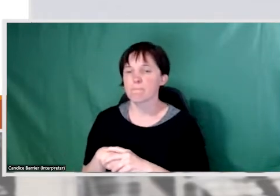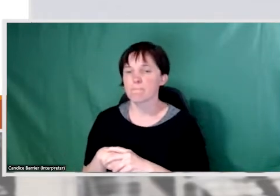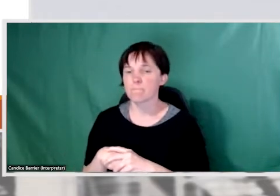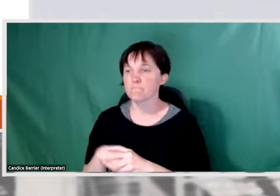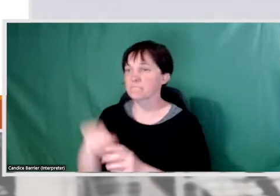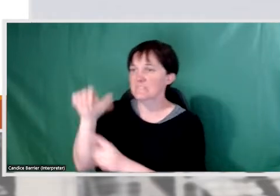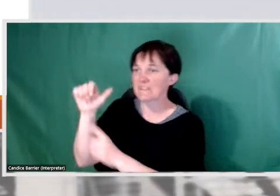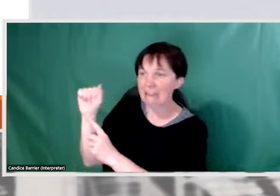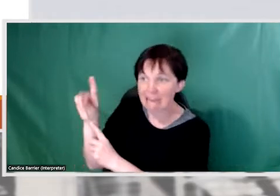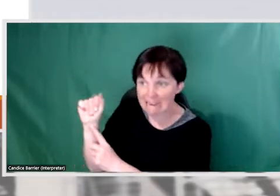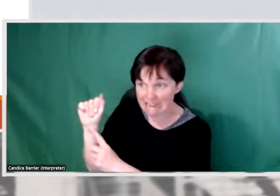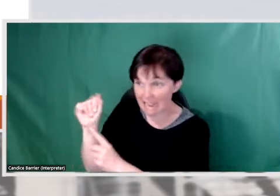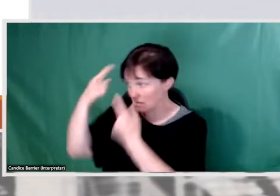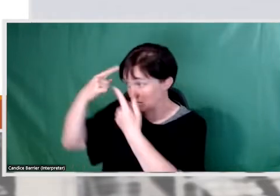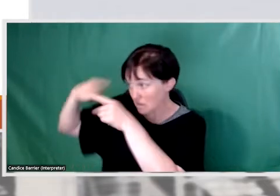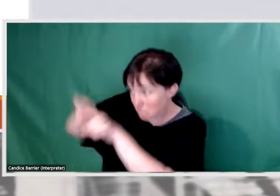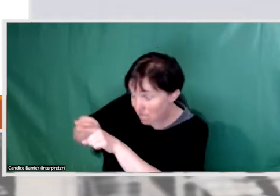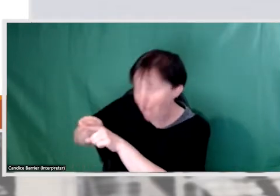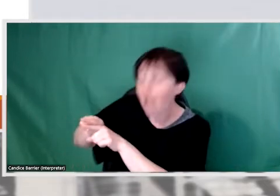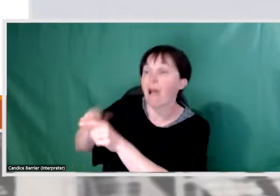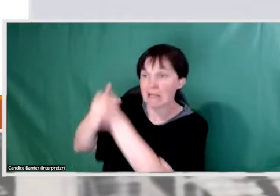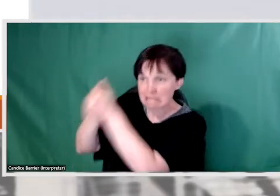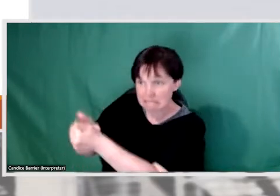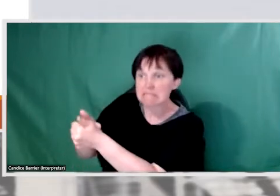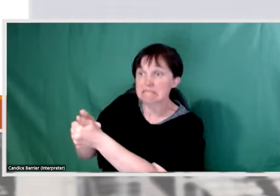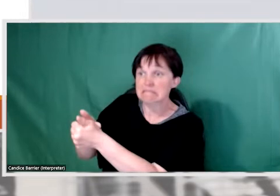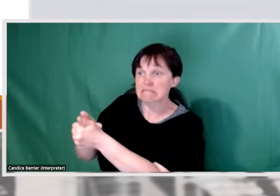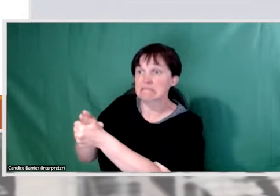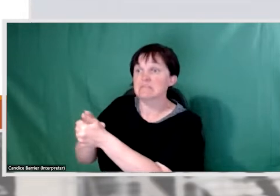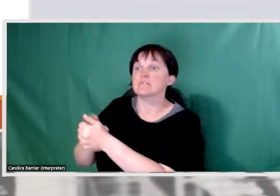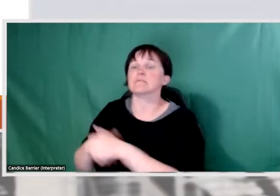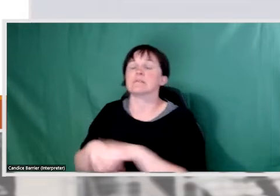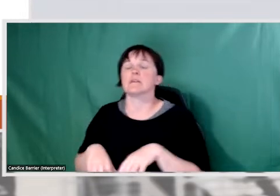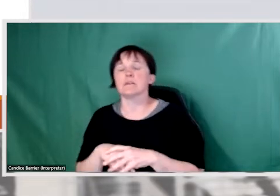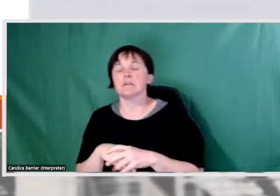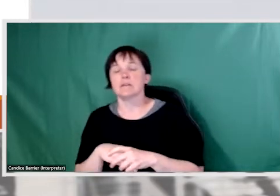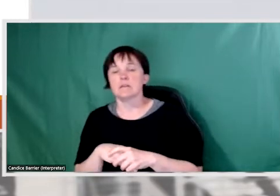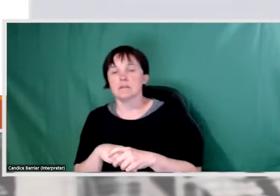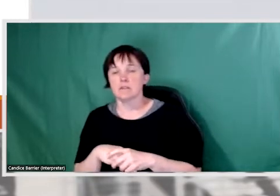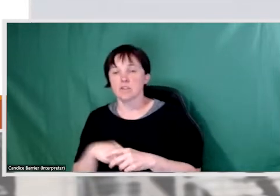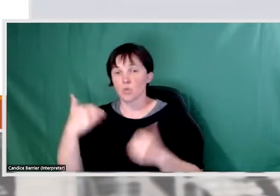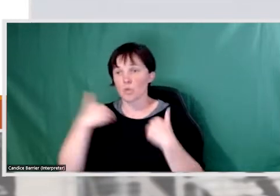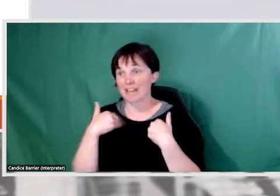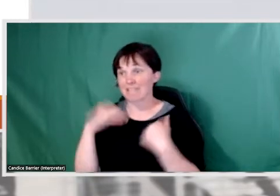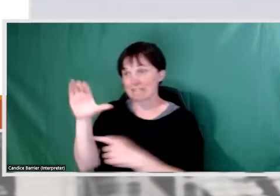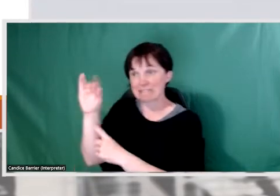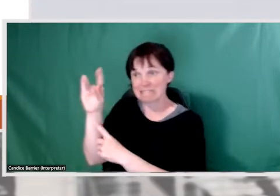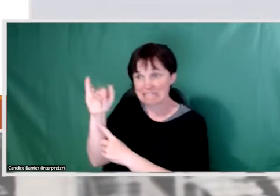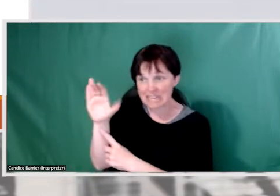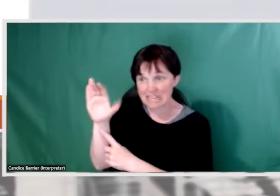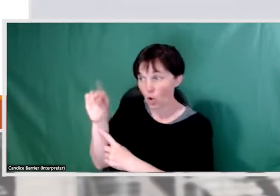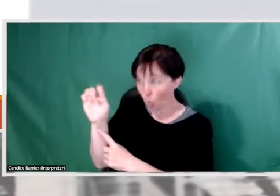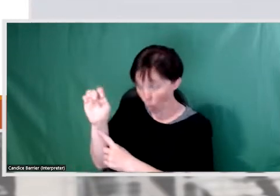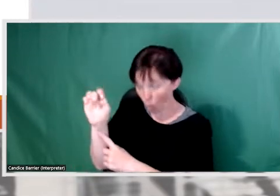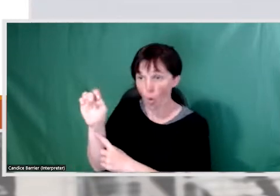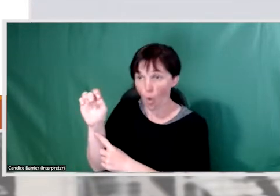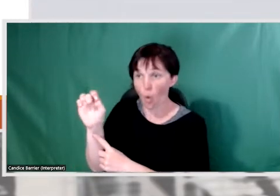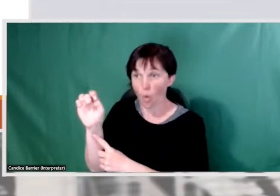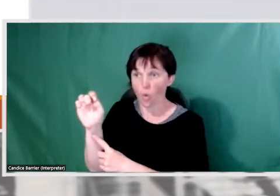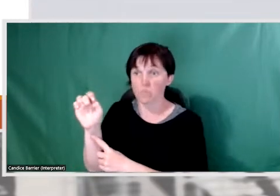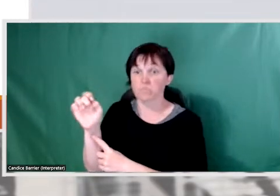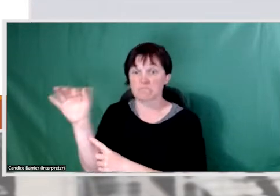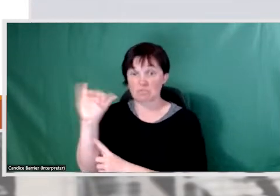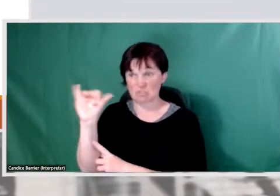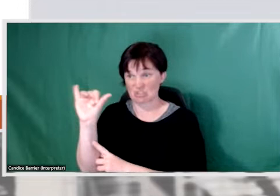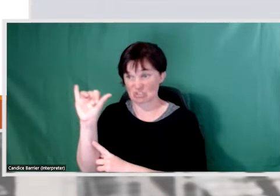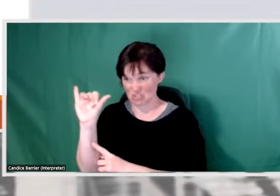ADA accessibility requirements, we also have city code provisions that trigger when the project gets so large that we really